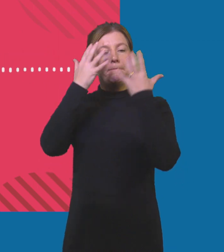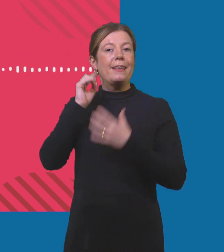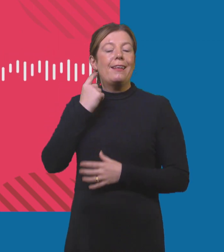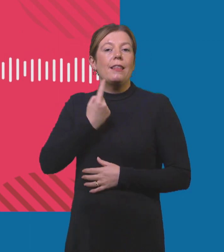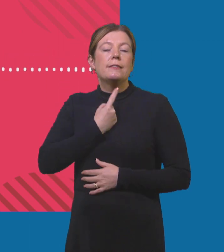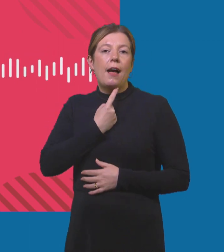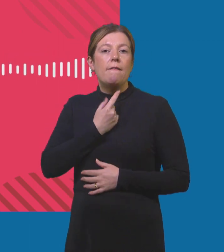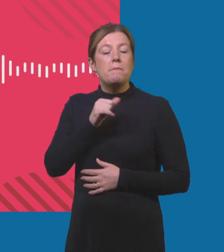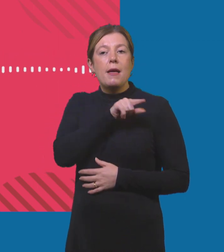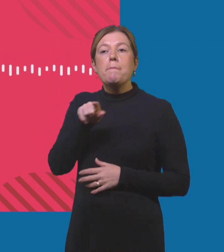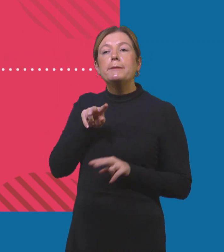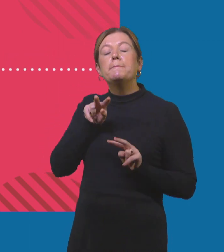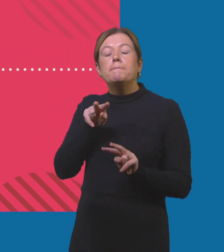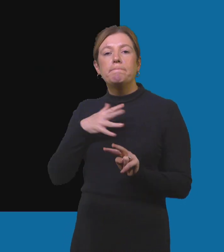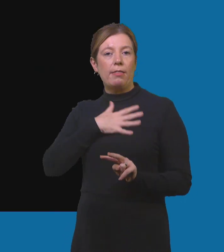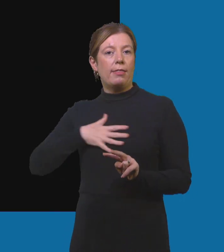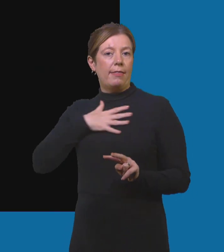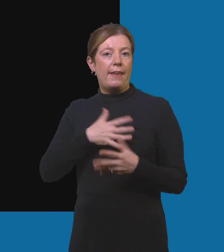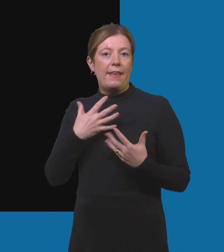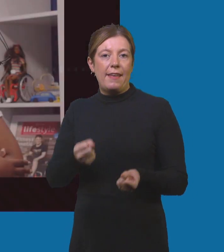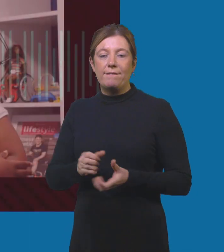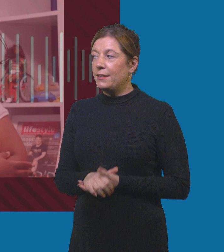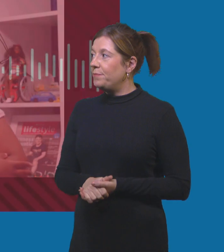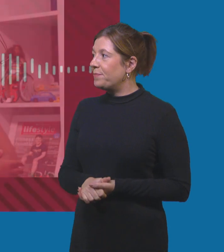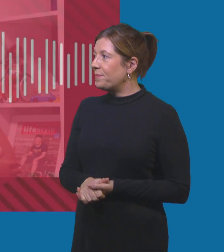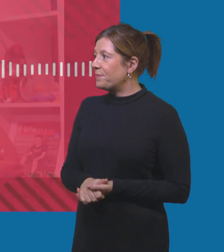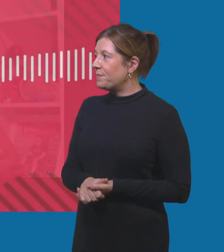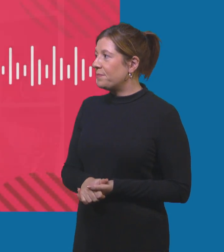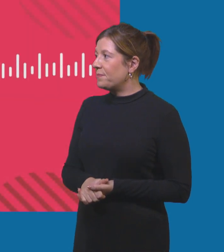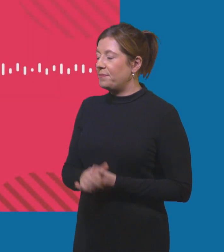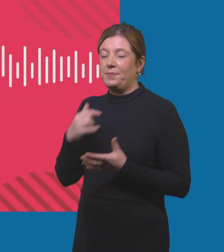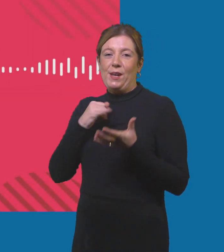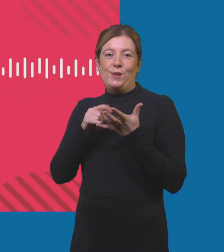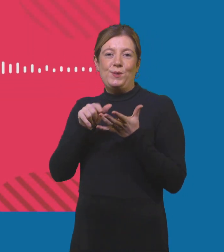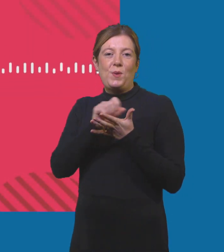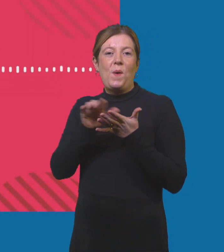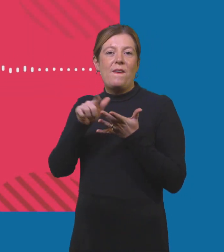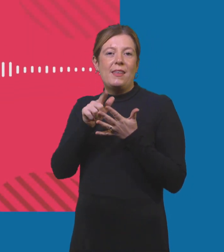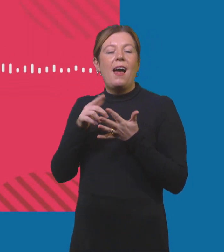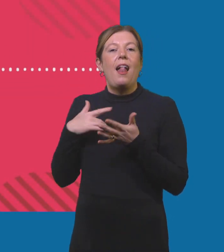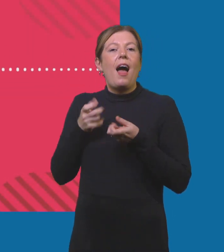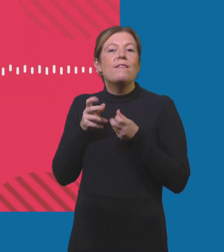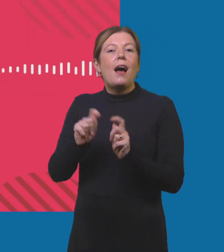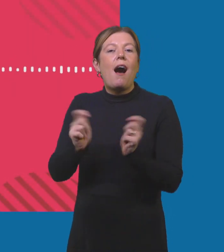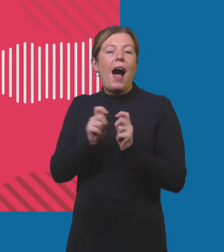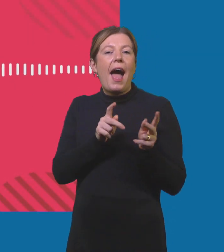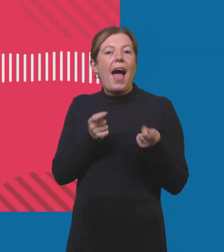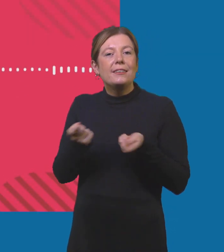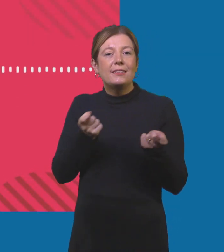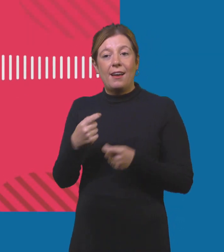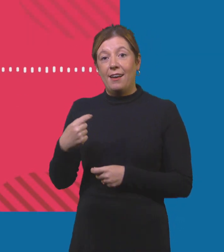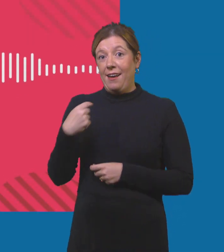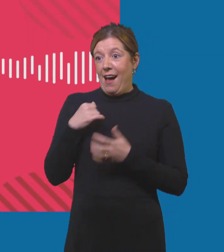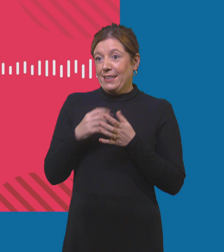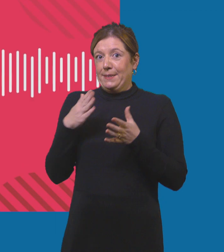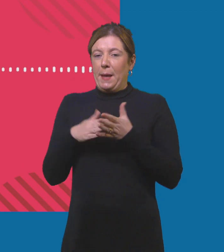some people may find distressing. Hi, I'm Sophie Marie Odom, Lifestyle Magazine's editor. I'm Samantha Wren,